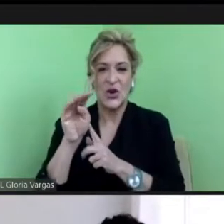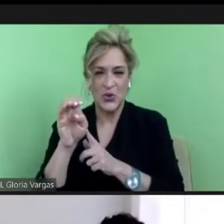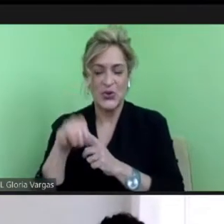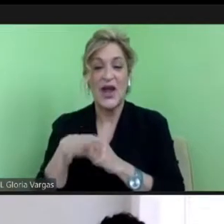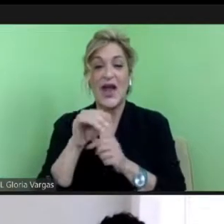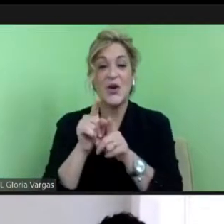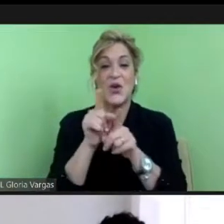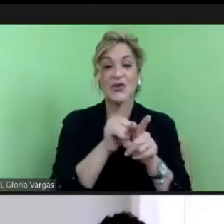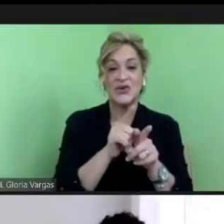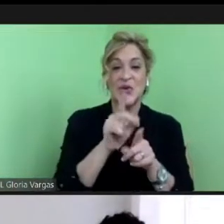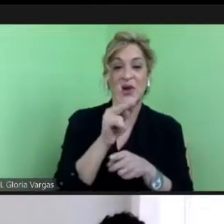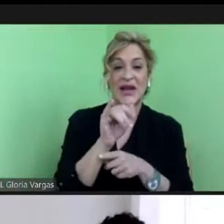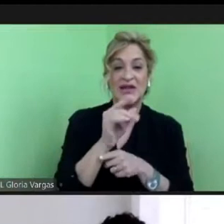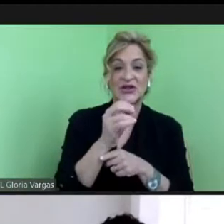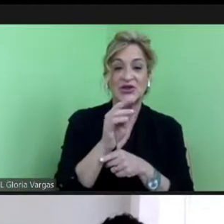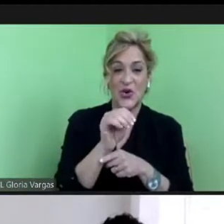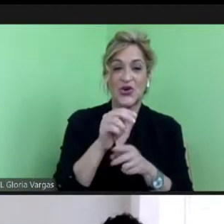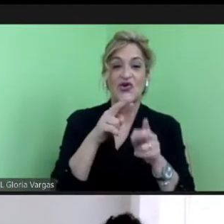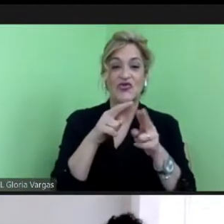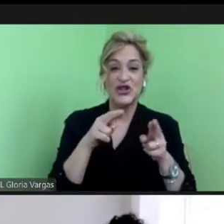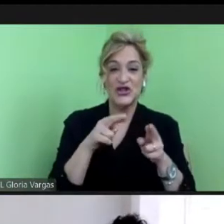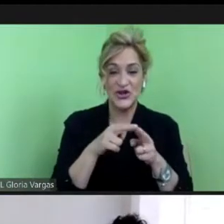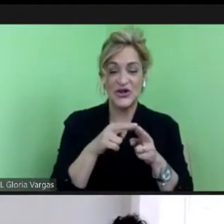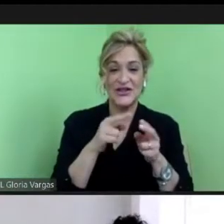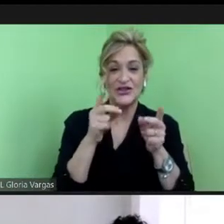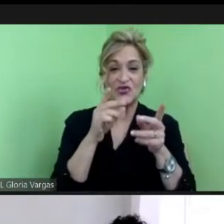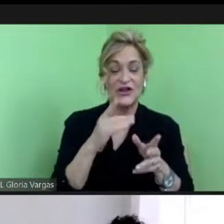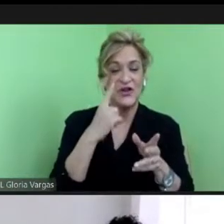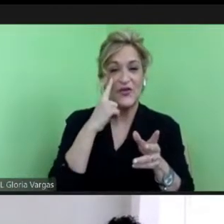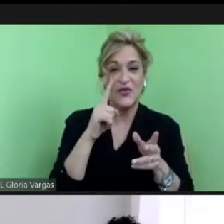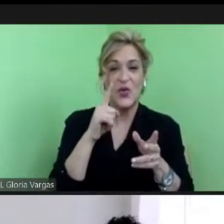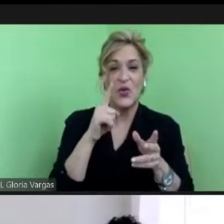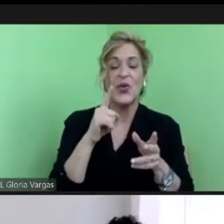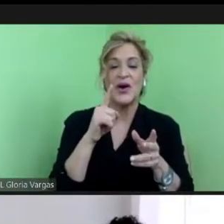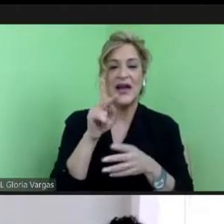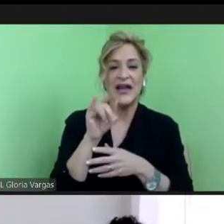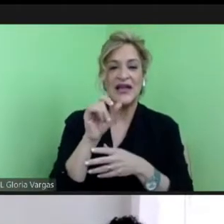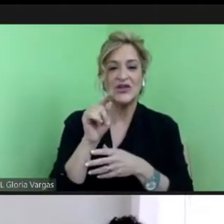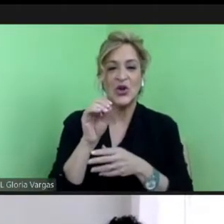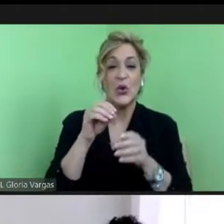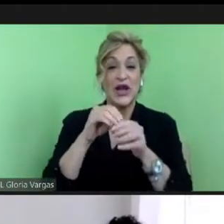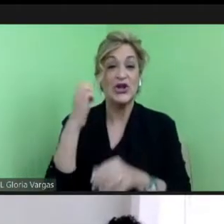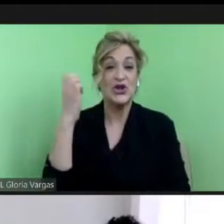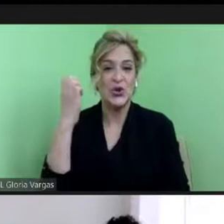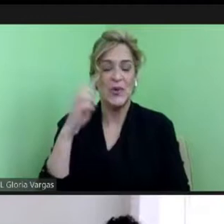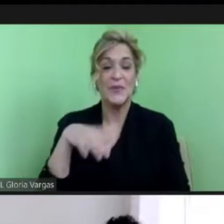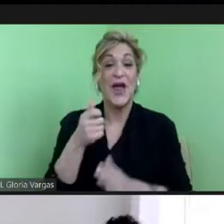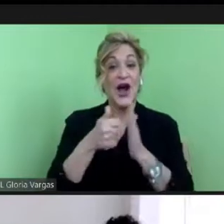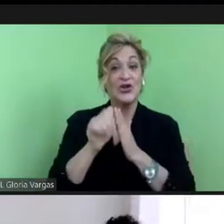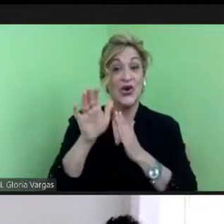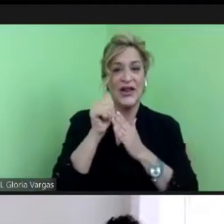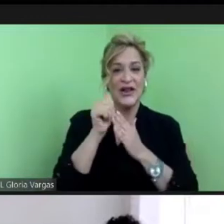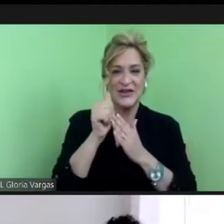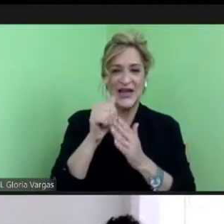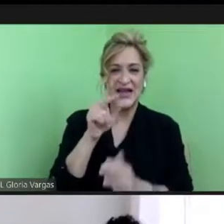Director for Central and Eastern Europe. Under her leadership, Keystone Moldova has become one of the